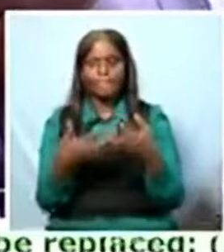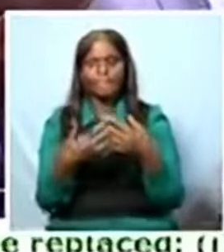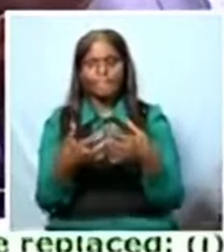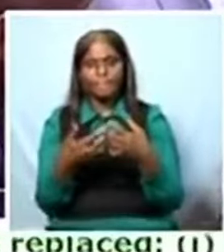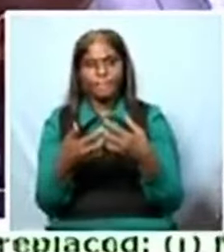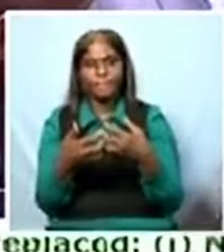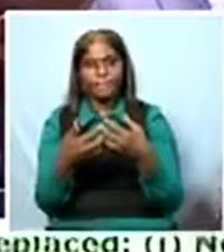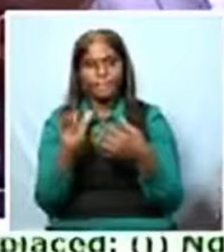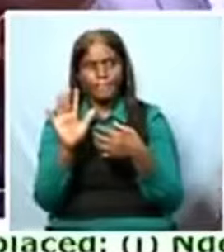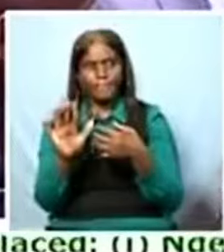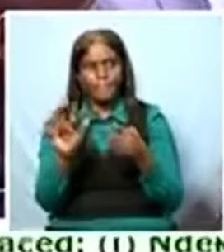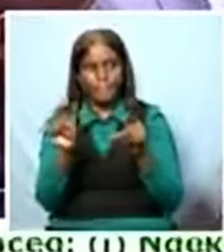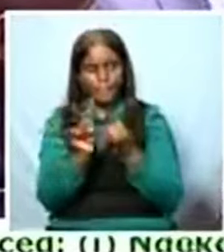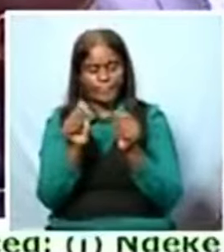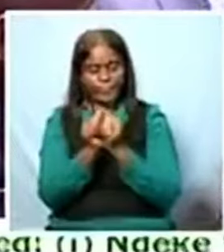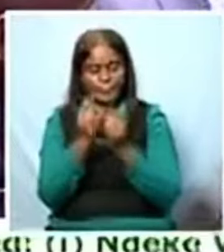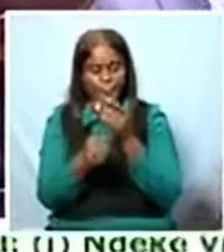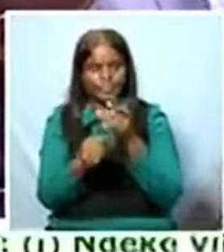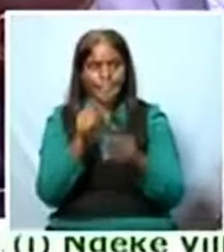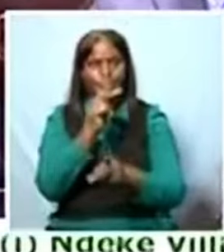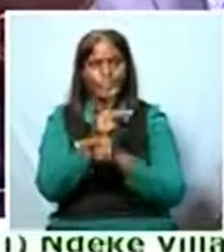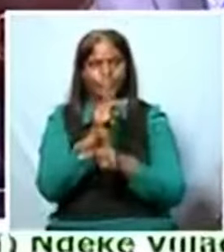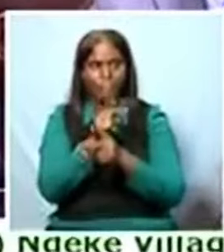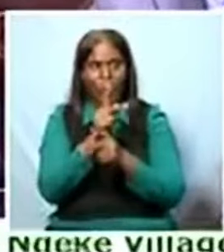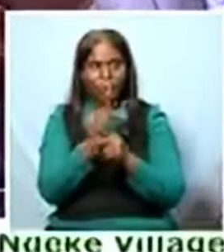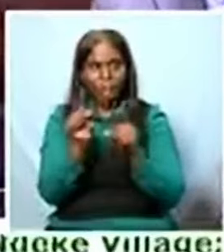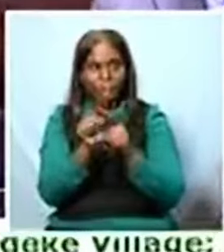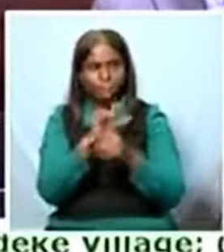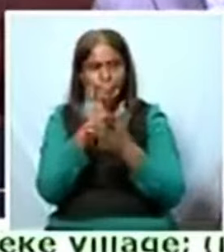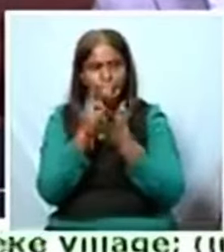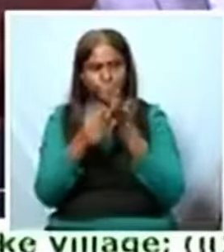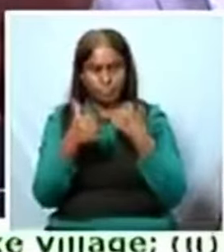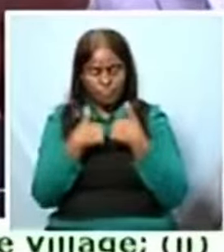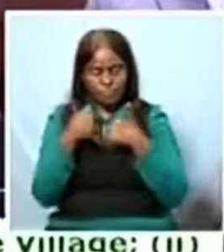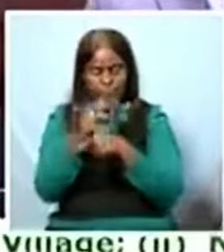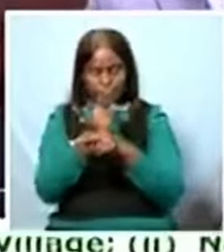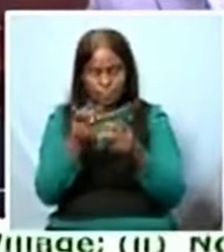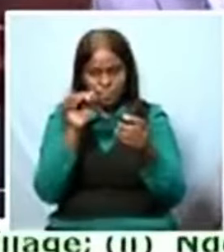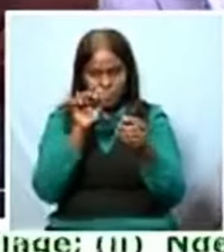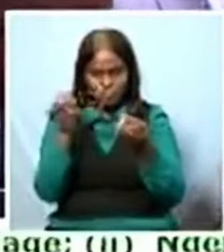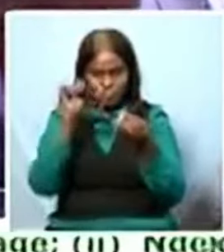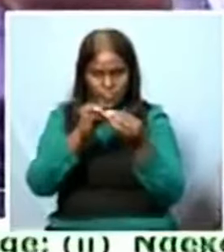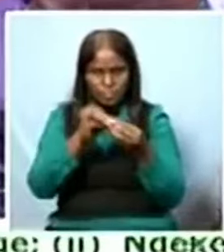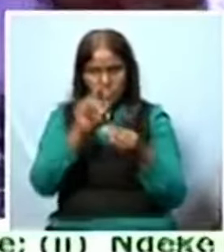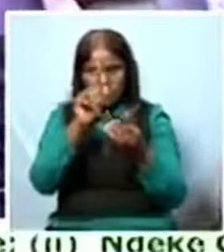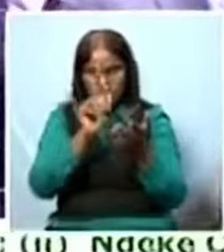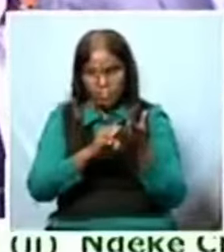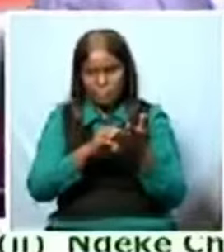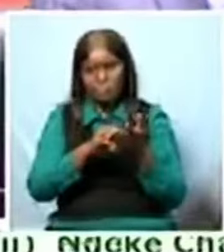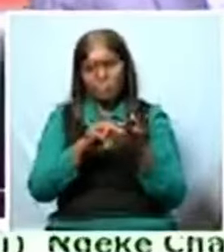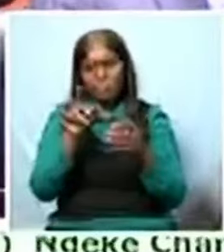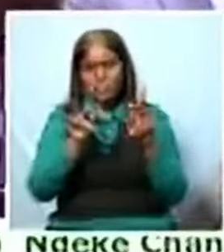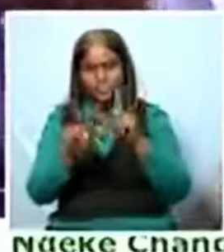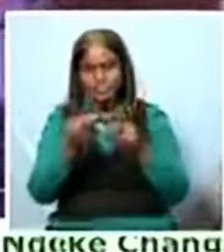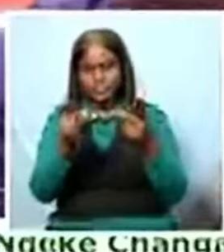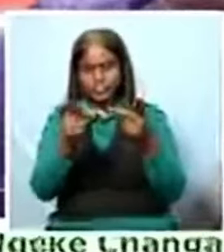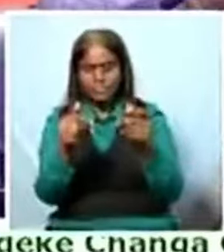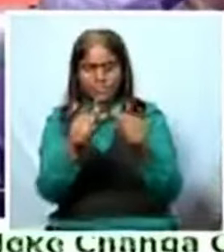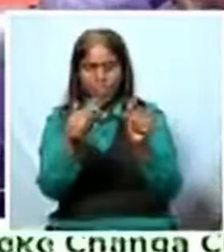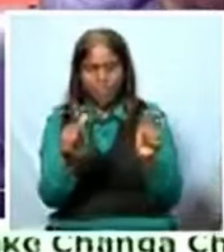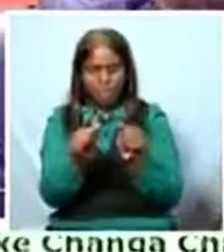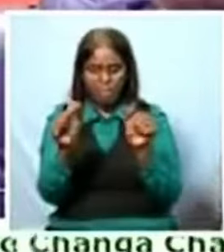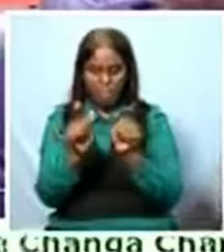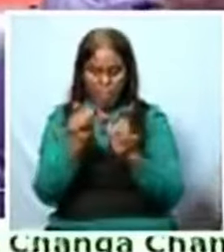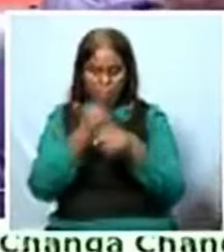unit, as well as storage. This intervention has taken care of an additional 1,200 residents of the 2 areas, thereby